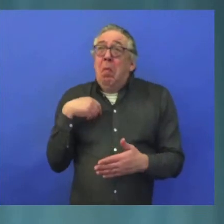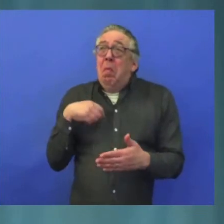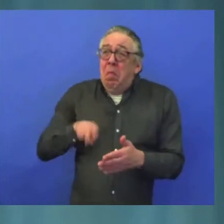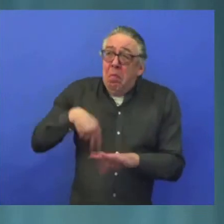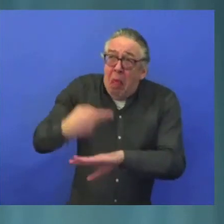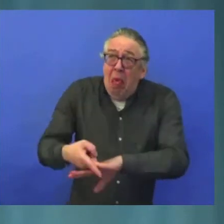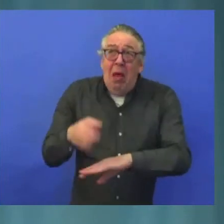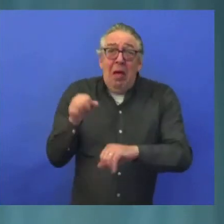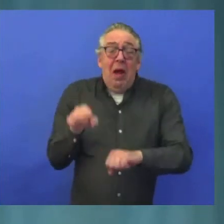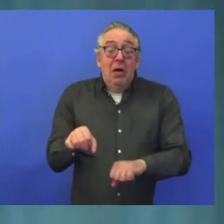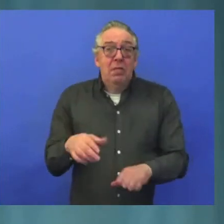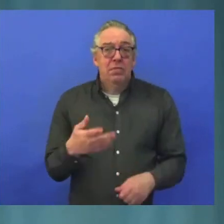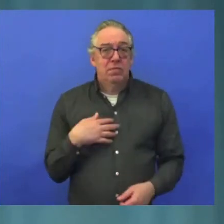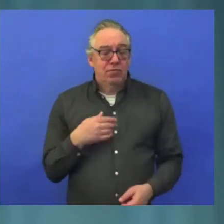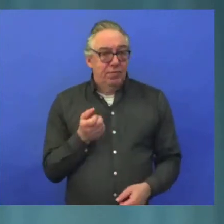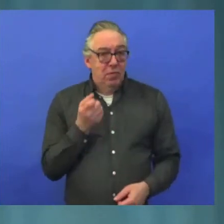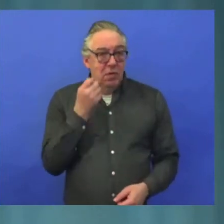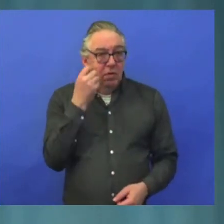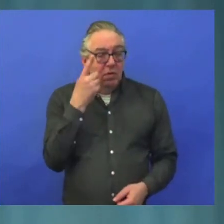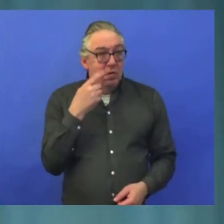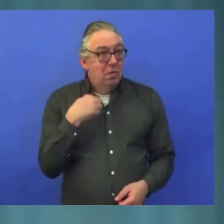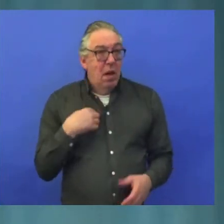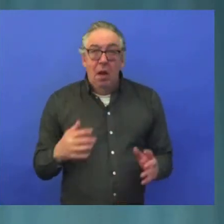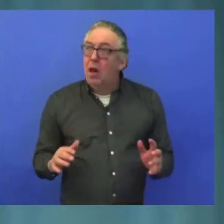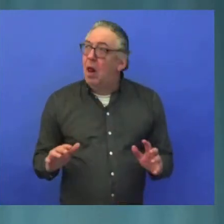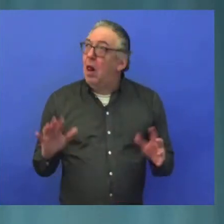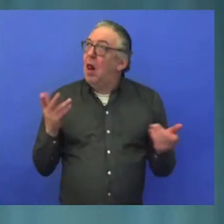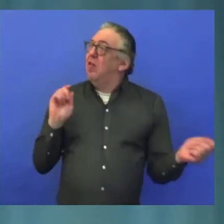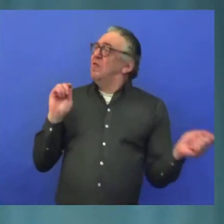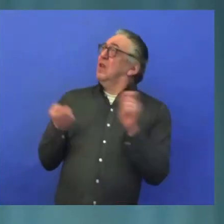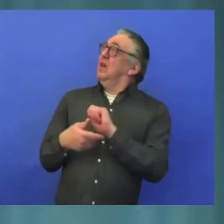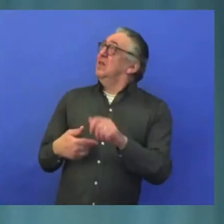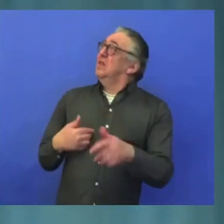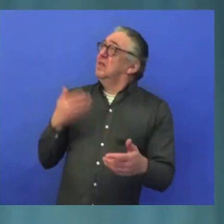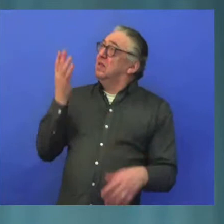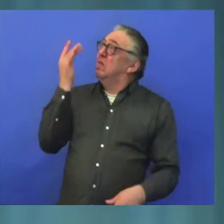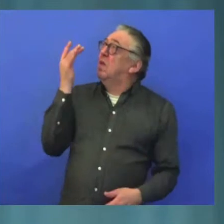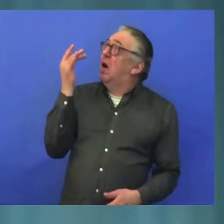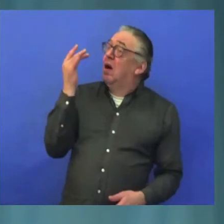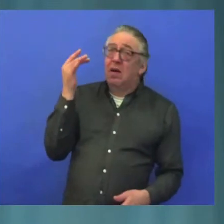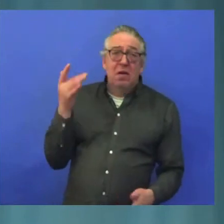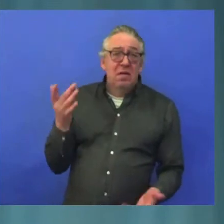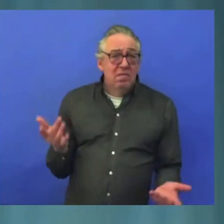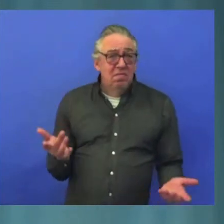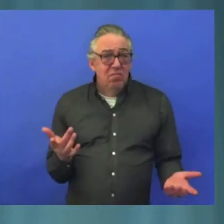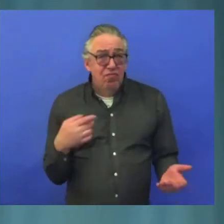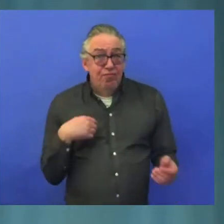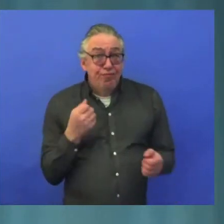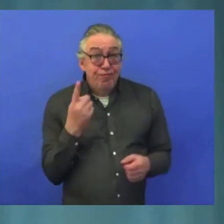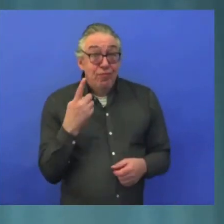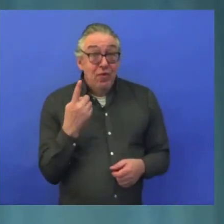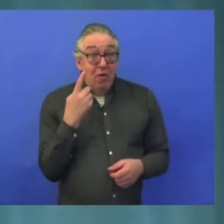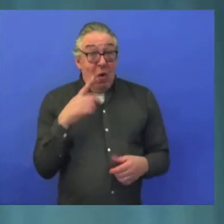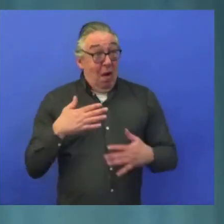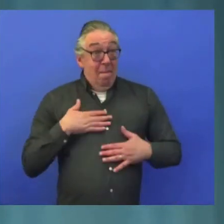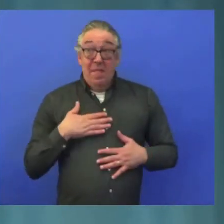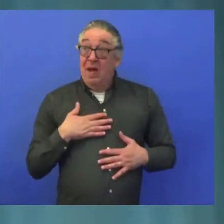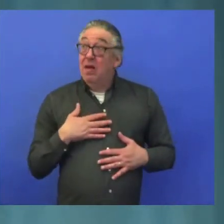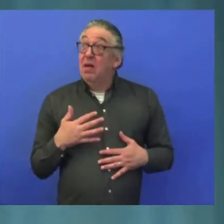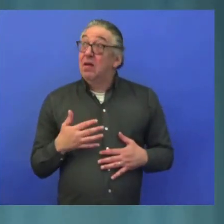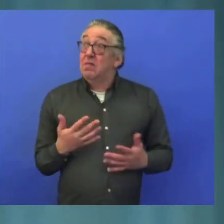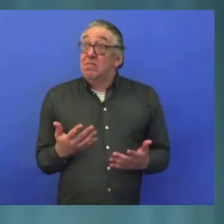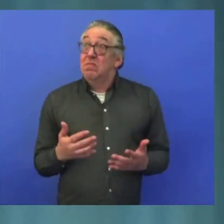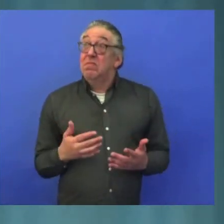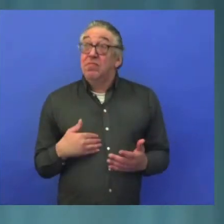why I should change my life now, because for me, nothing changed. And yeah, the